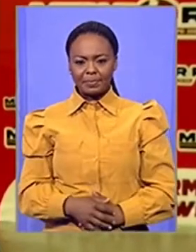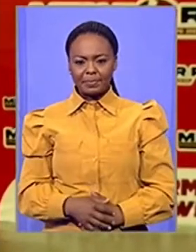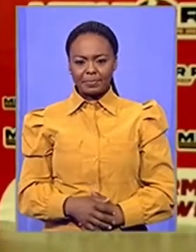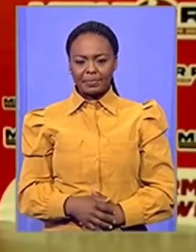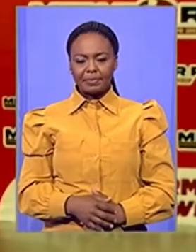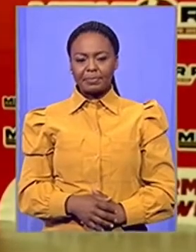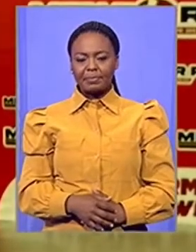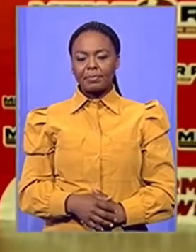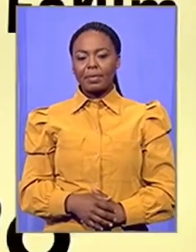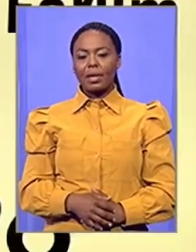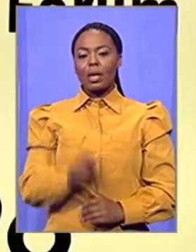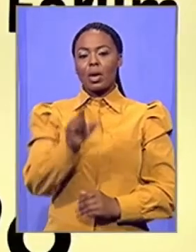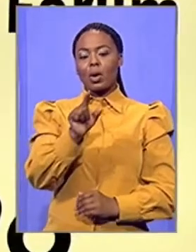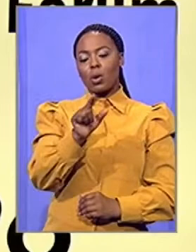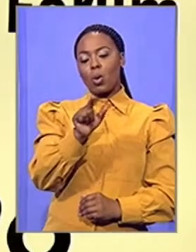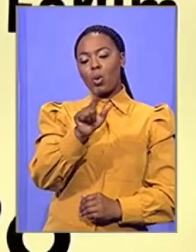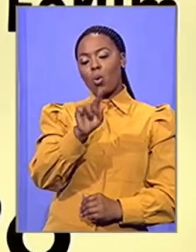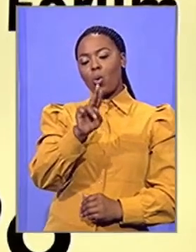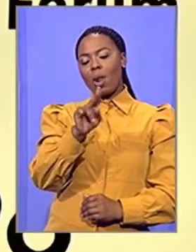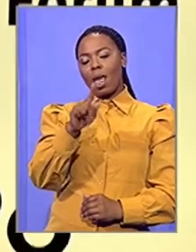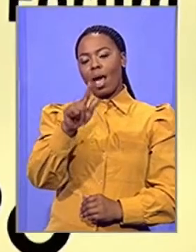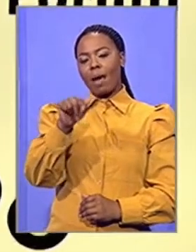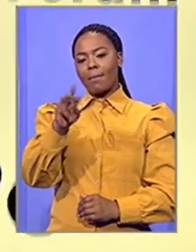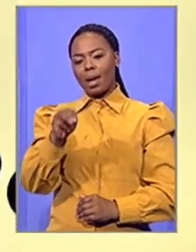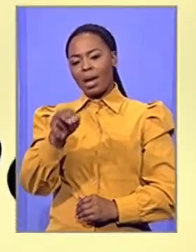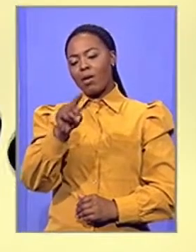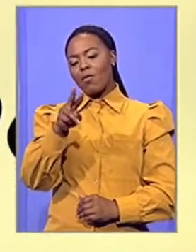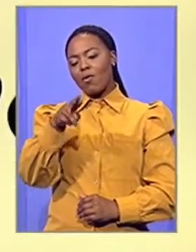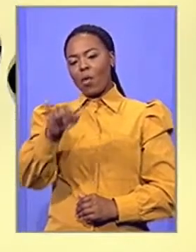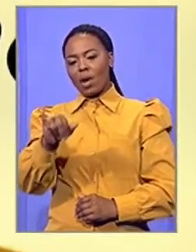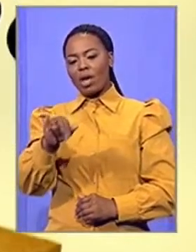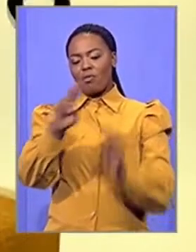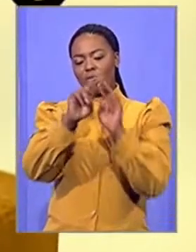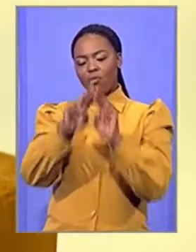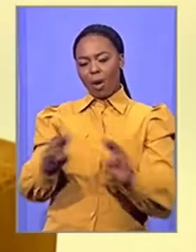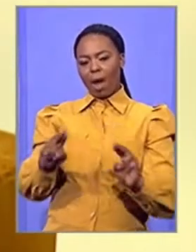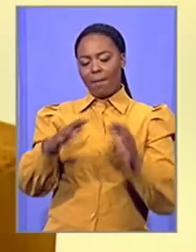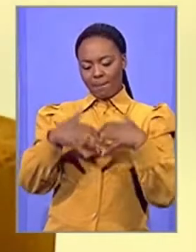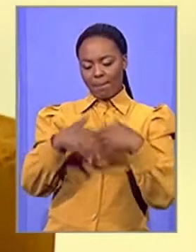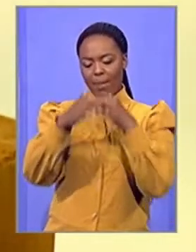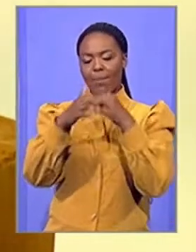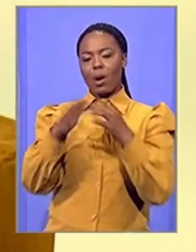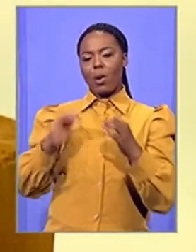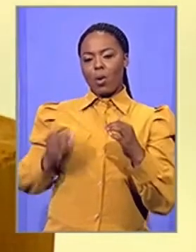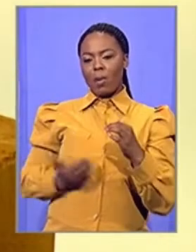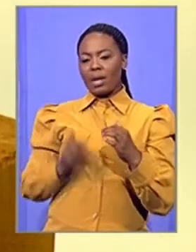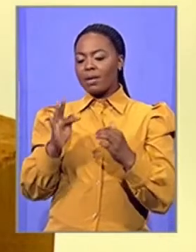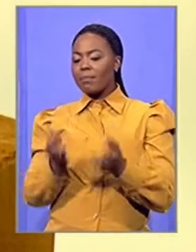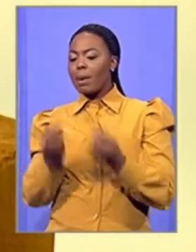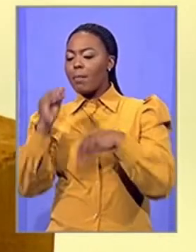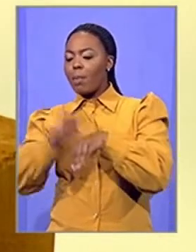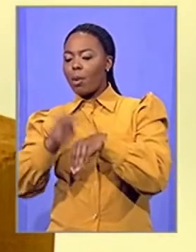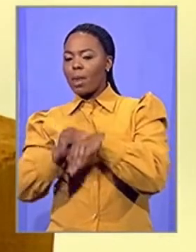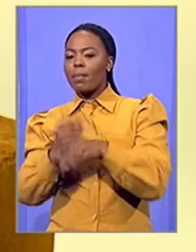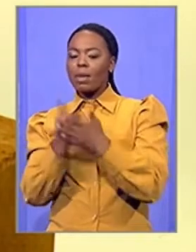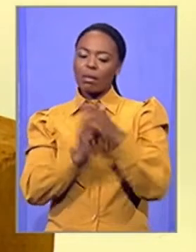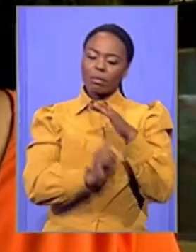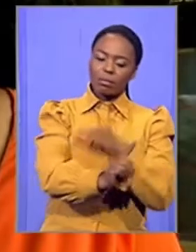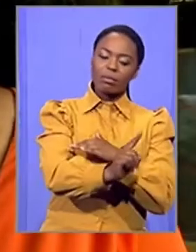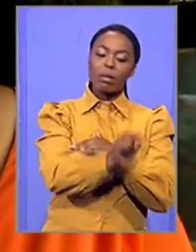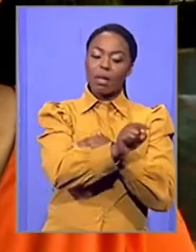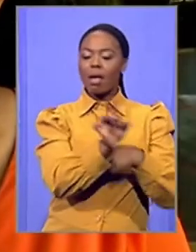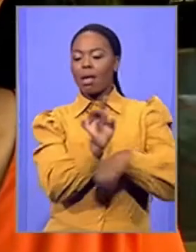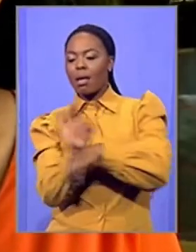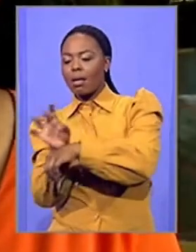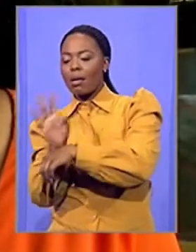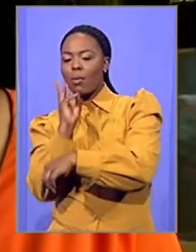sa Lulama Voyi se thakgotse le foramo ya basadi e tlang ho ba thusa ka mathata ao ba iphumanang ba tobane le ona. Forum ya